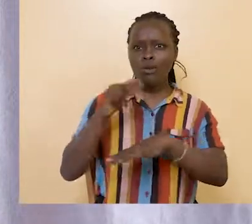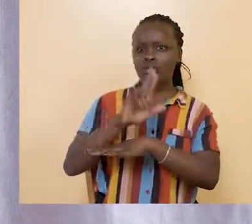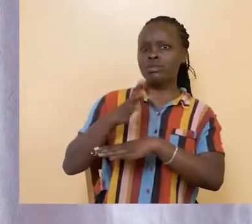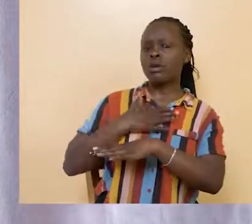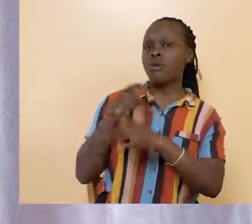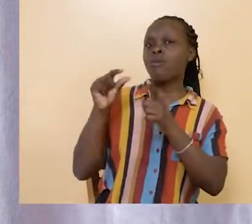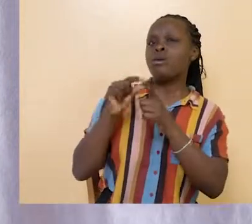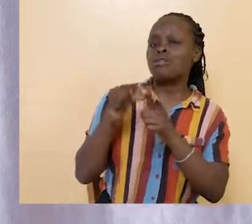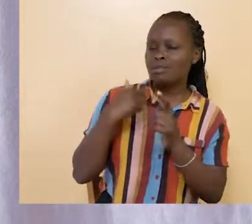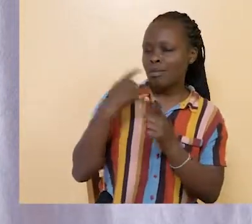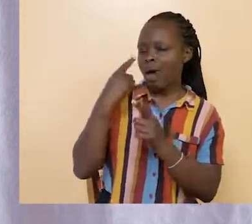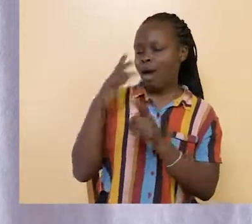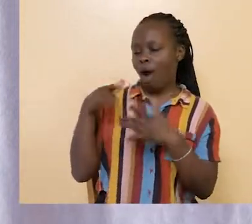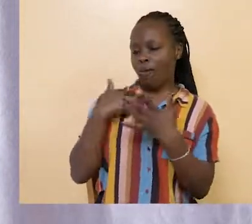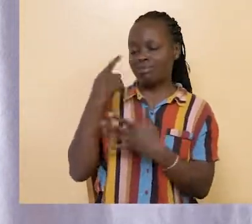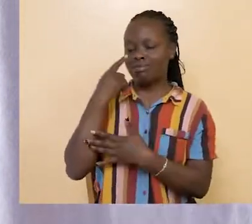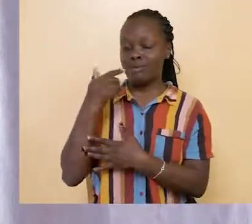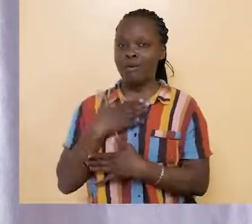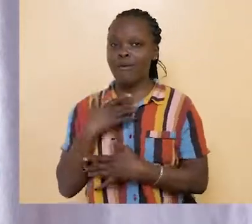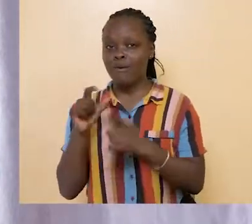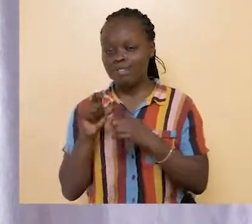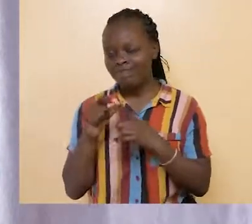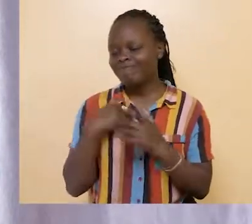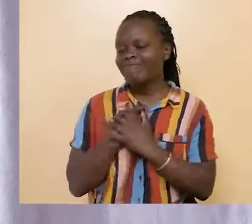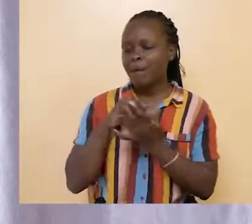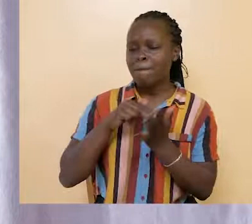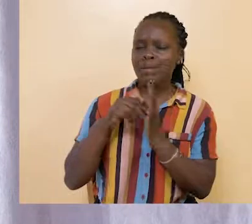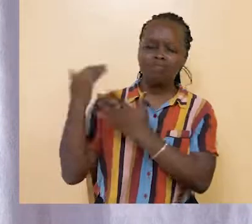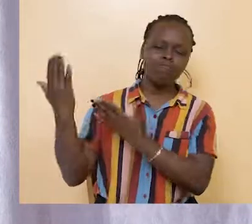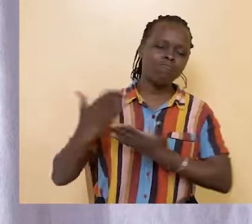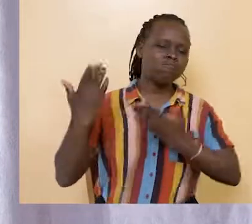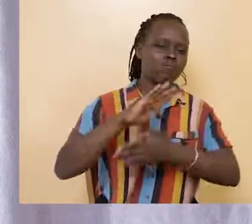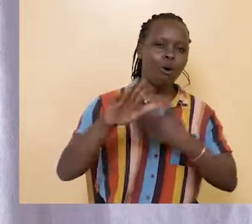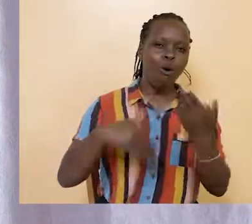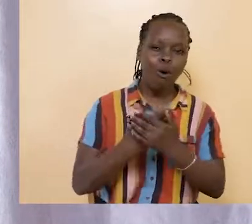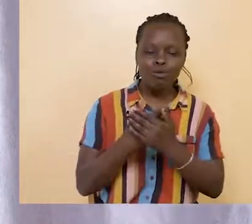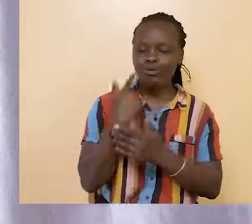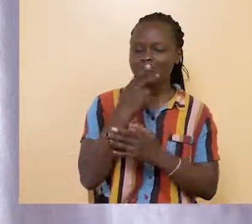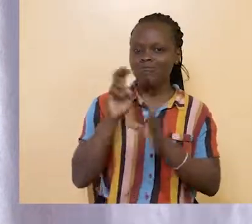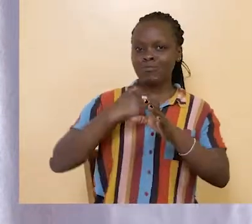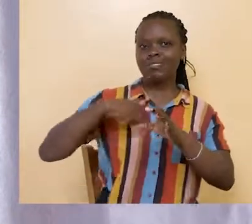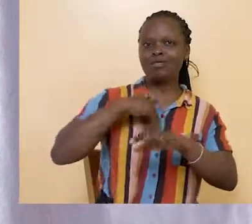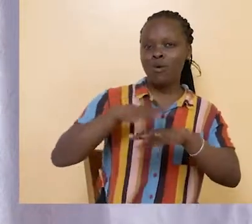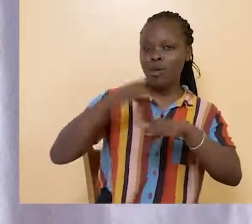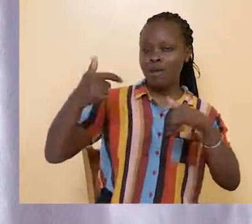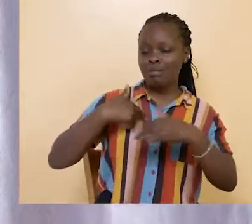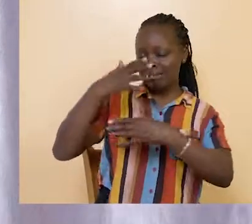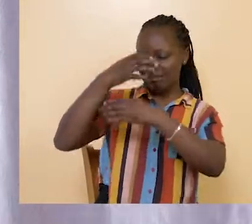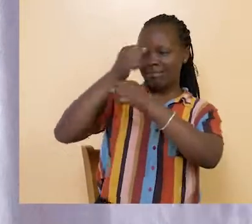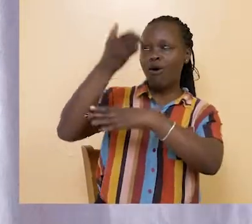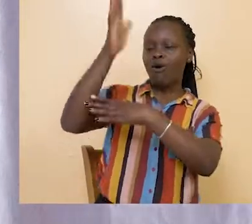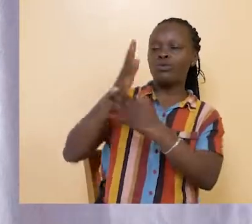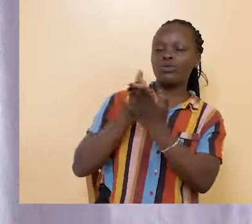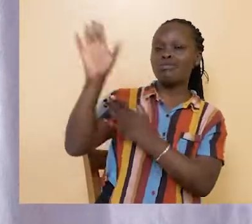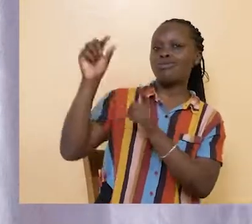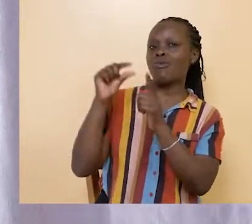how we perceive words and things like that. And so a warm welcome to those of us joining us online. And I trust that God, through his